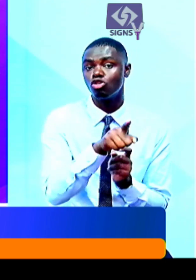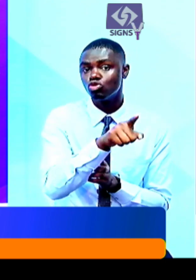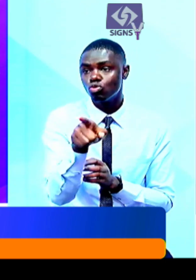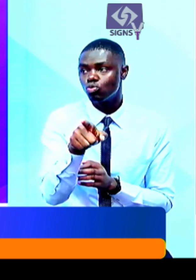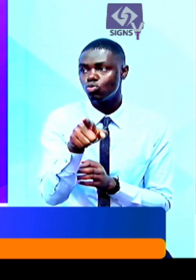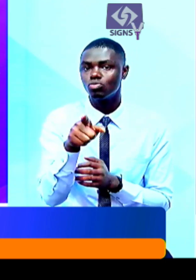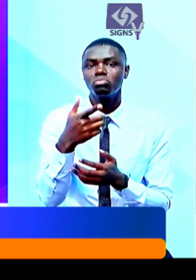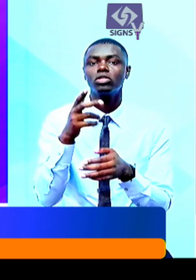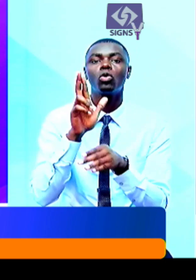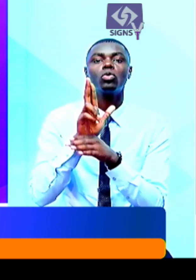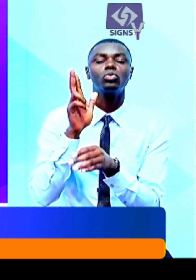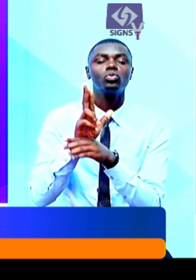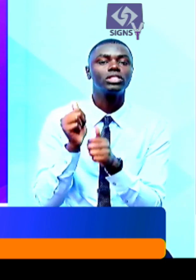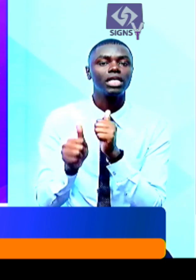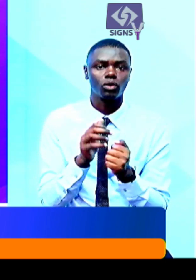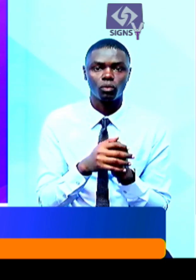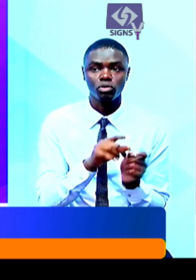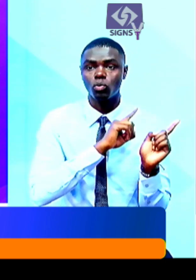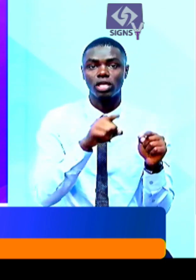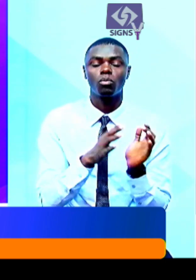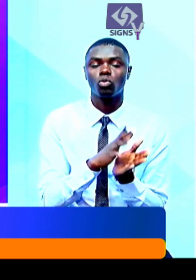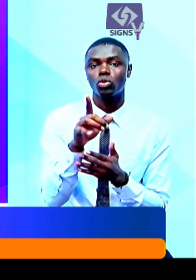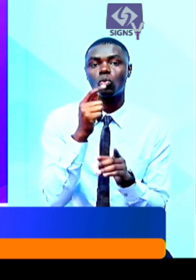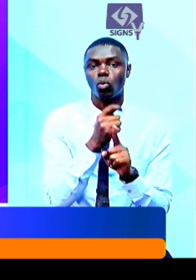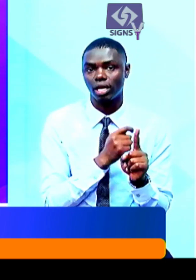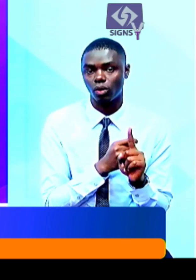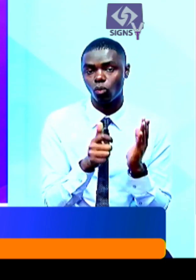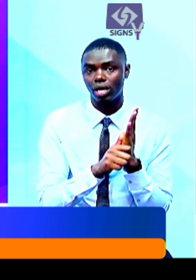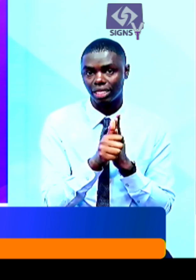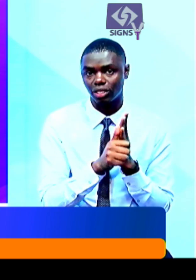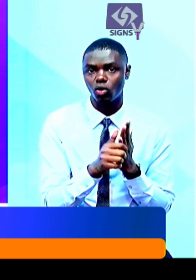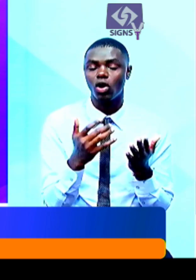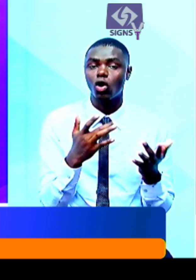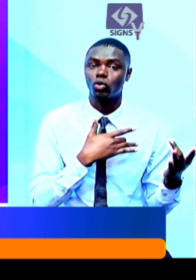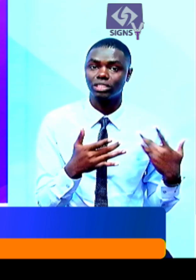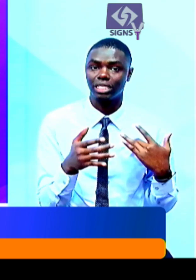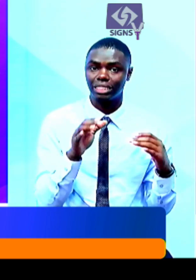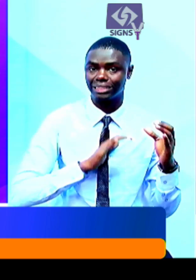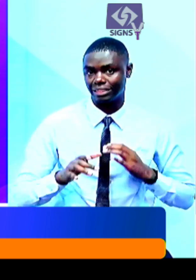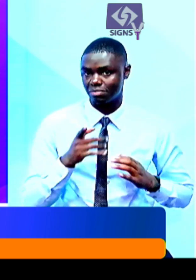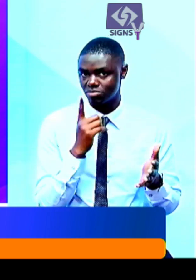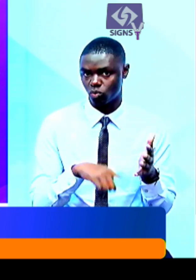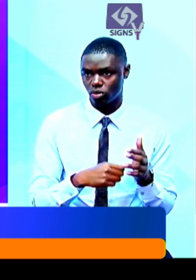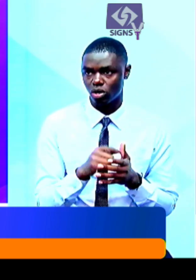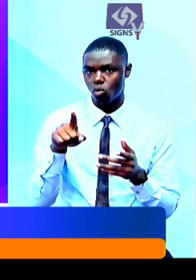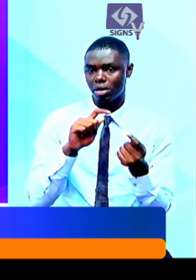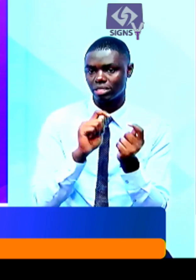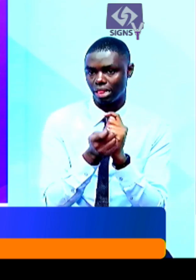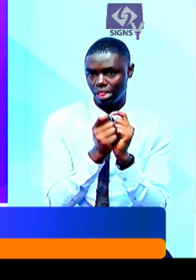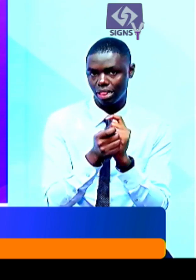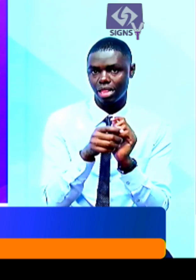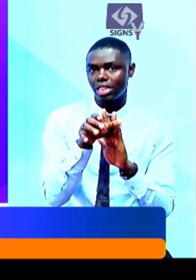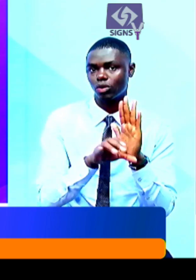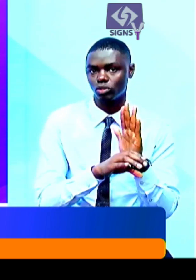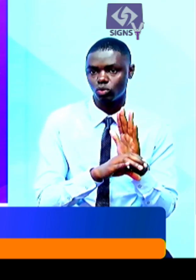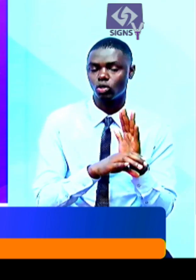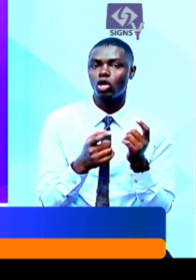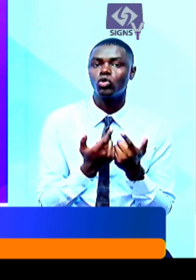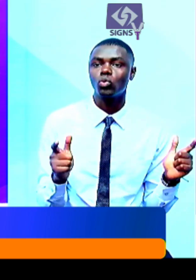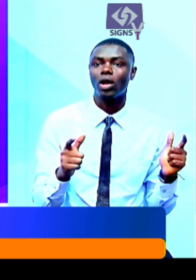article? We came up with one article for us at Concerned Citizens by saying we should amend the Constitution to